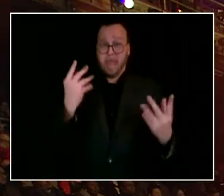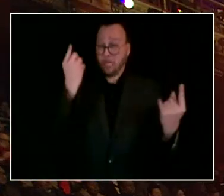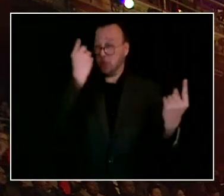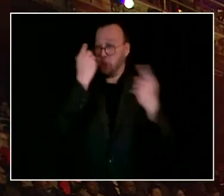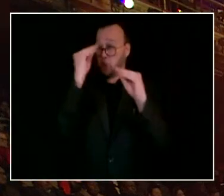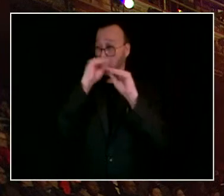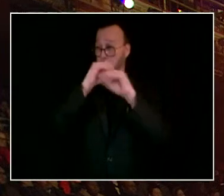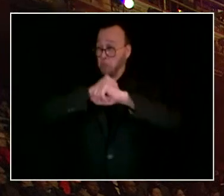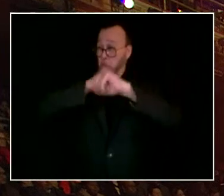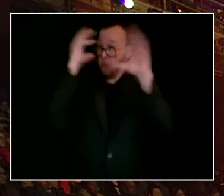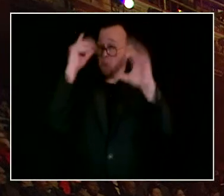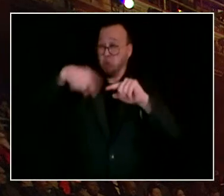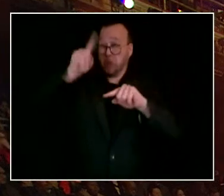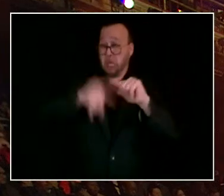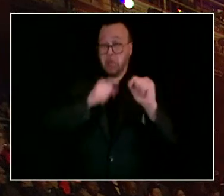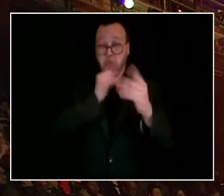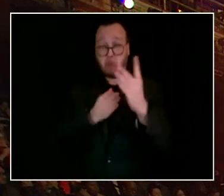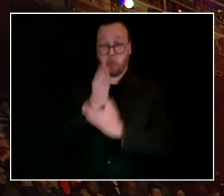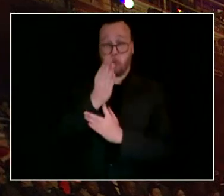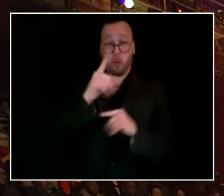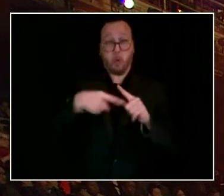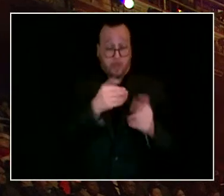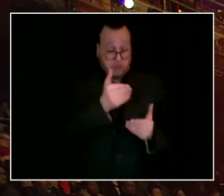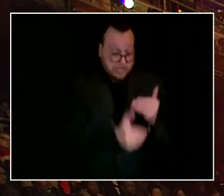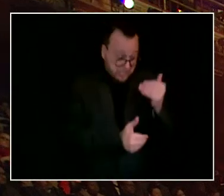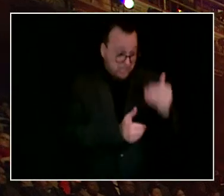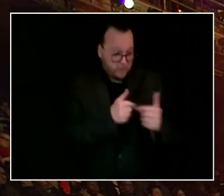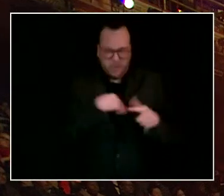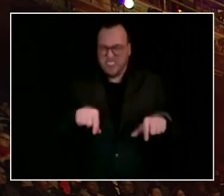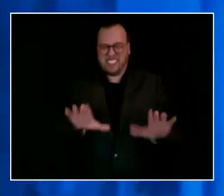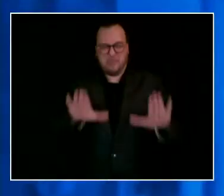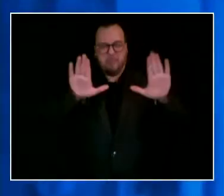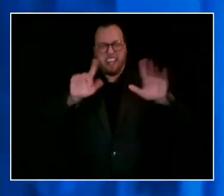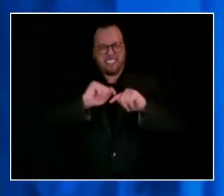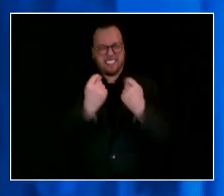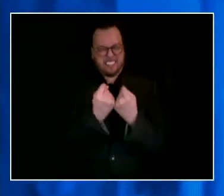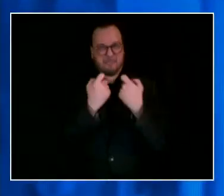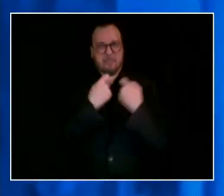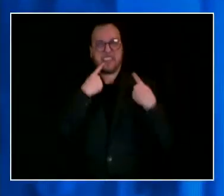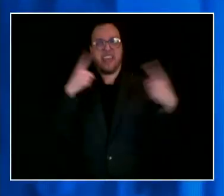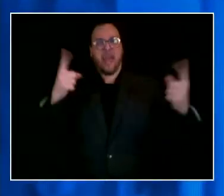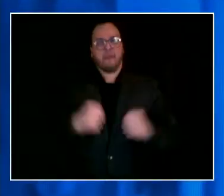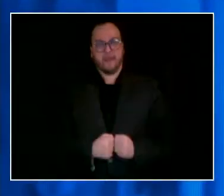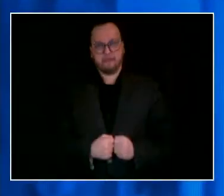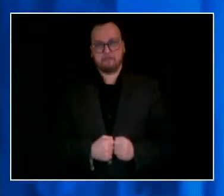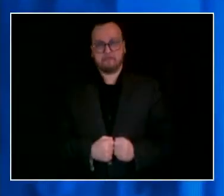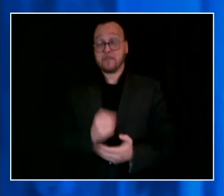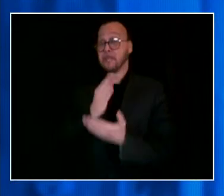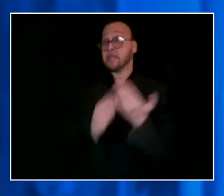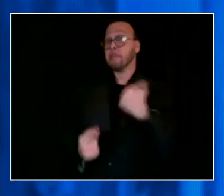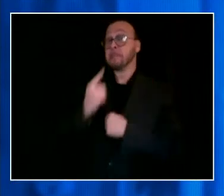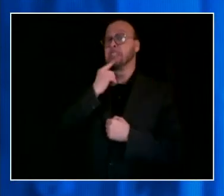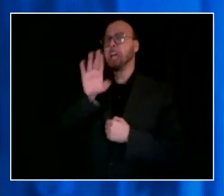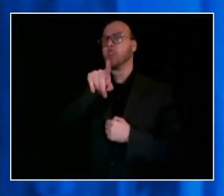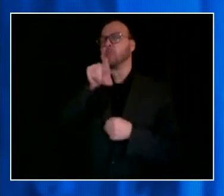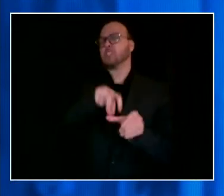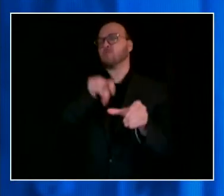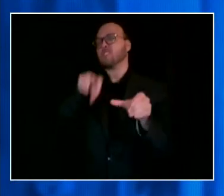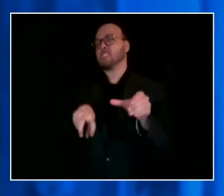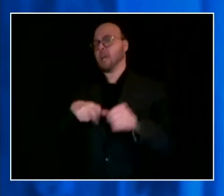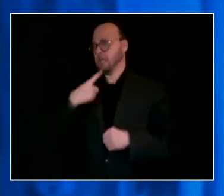through it as we continue with this amazing team to make it happen. There were some who said, step down. I said, no, I must step